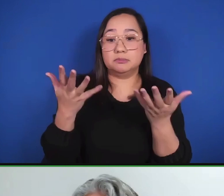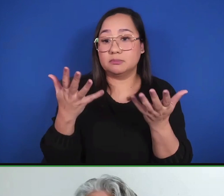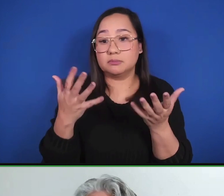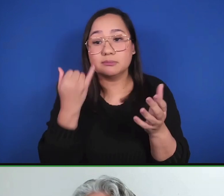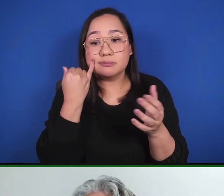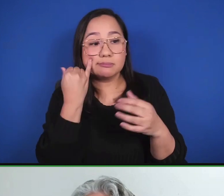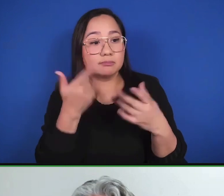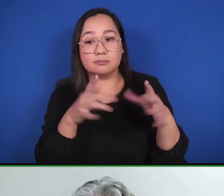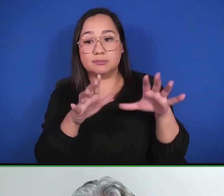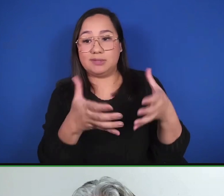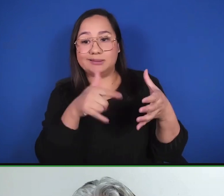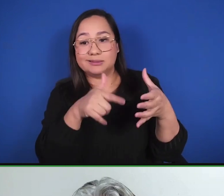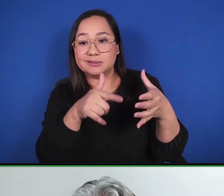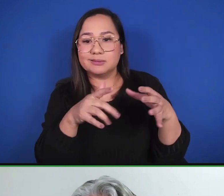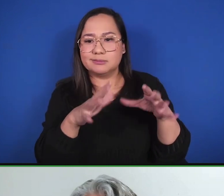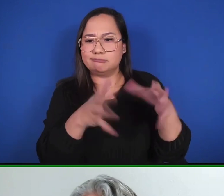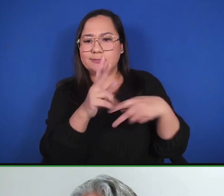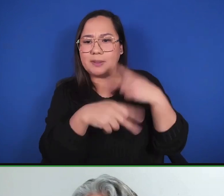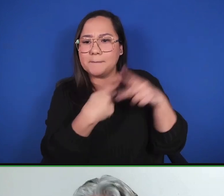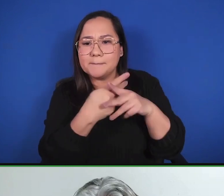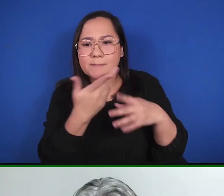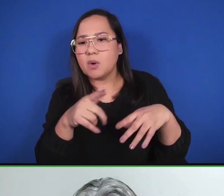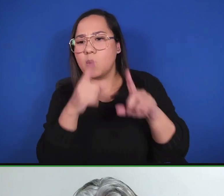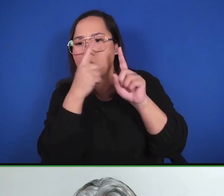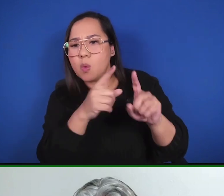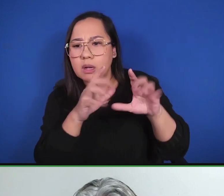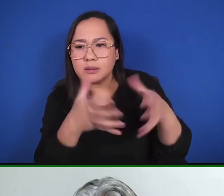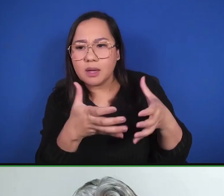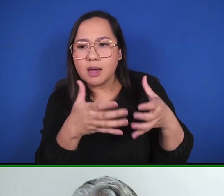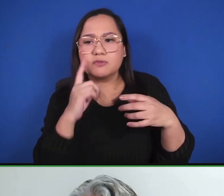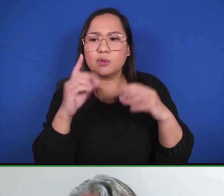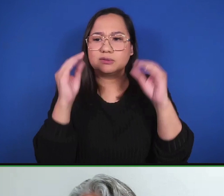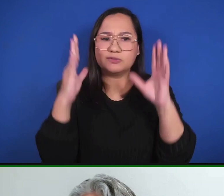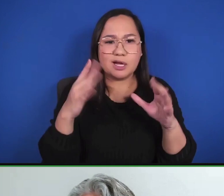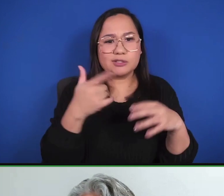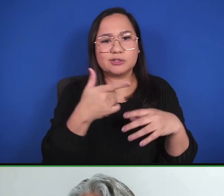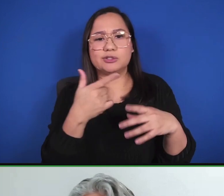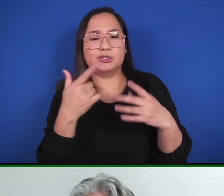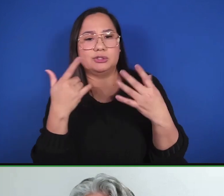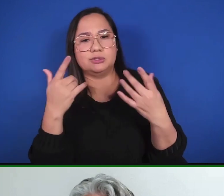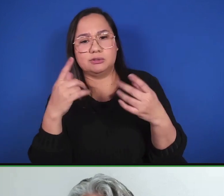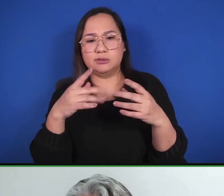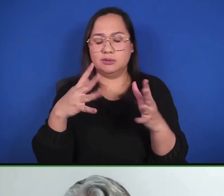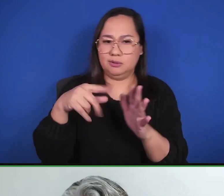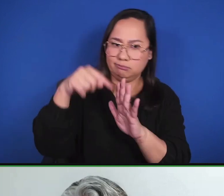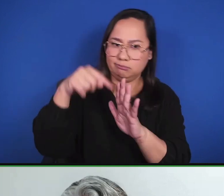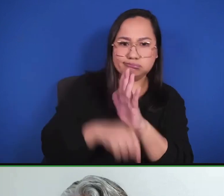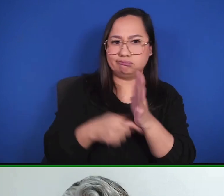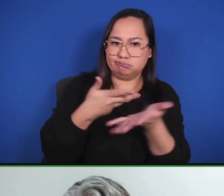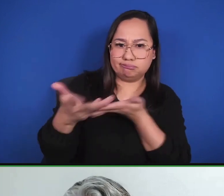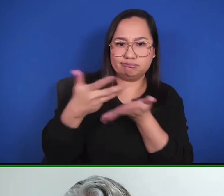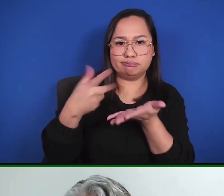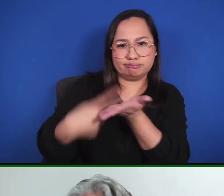professor are for it to be very interactive, discussion-based type of setting. And if the student's requesting